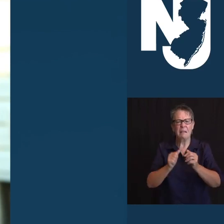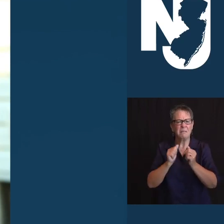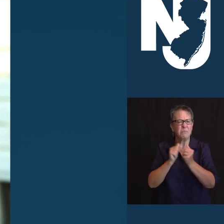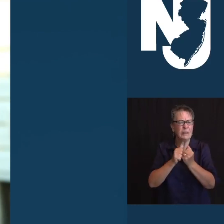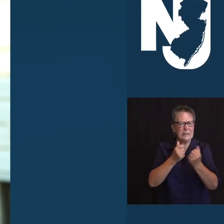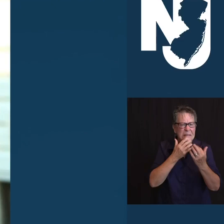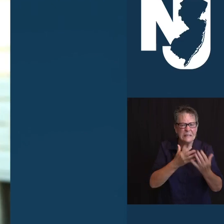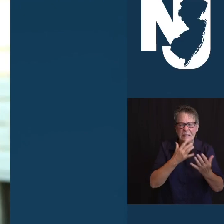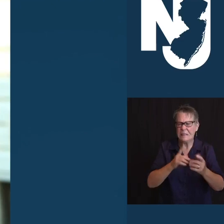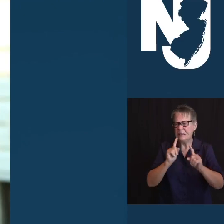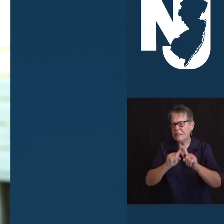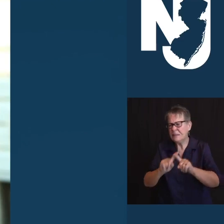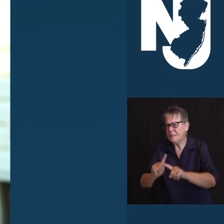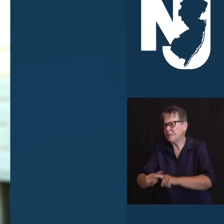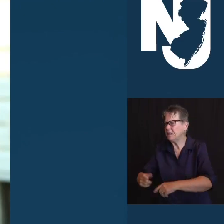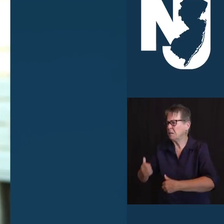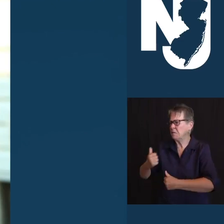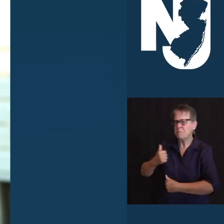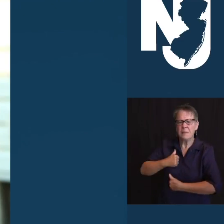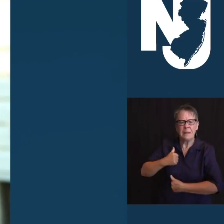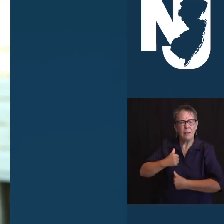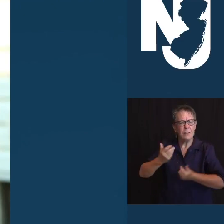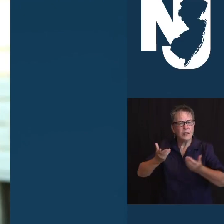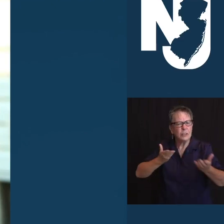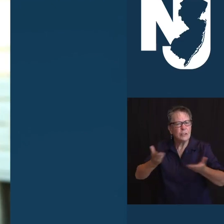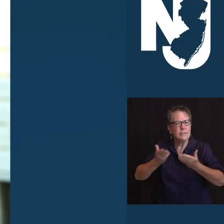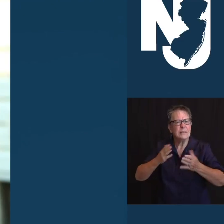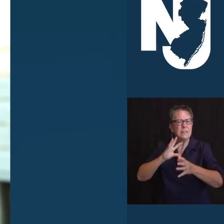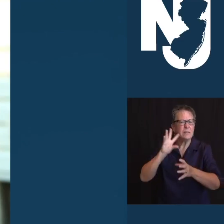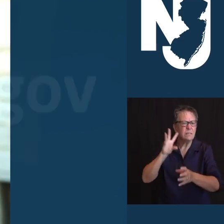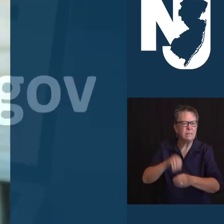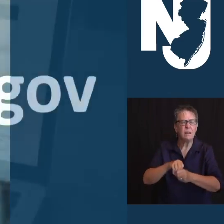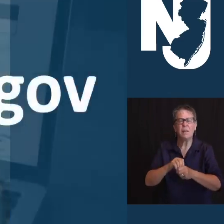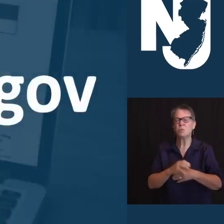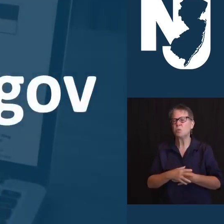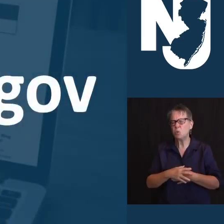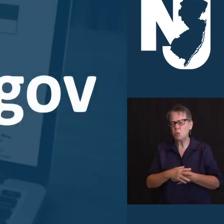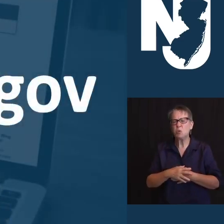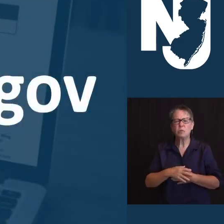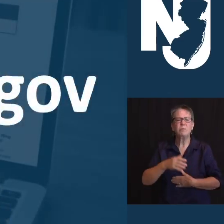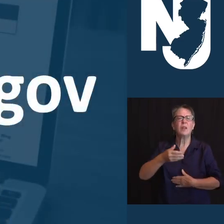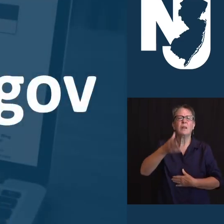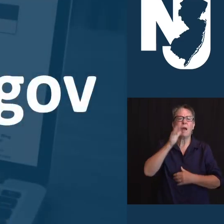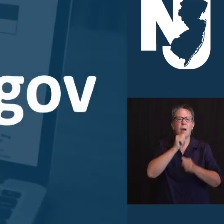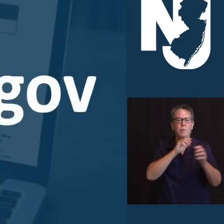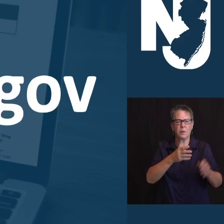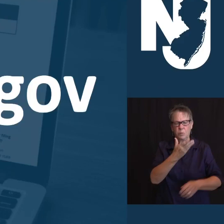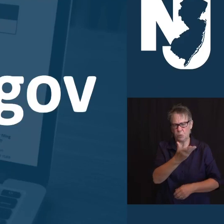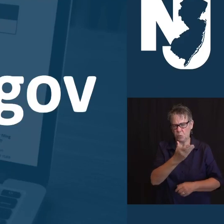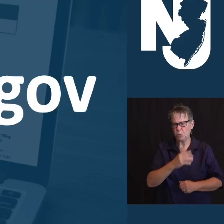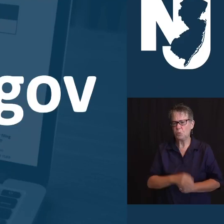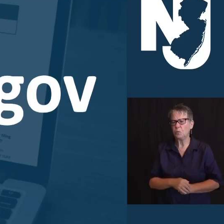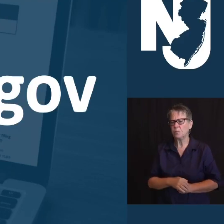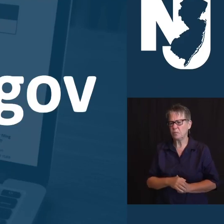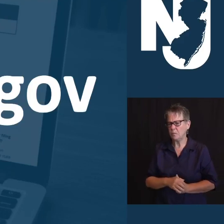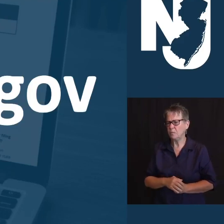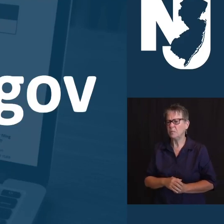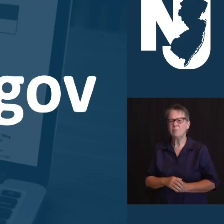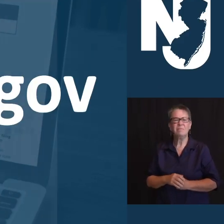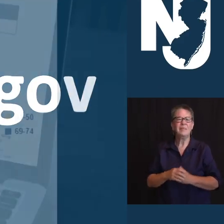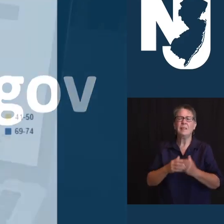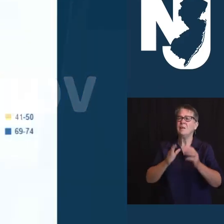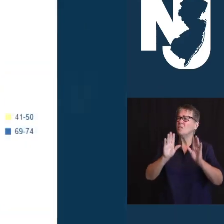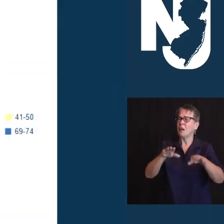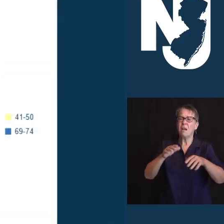May God bless you and watch over you and your family. And may God bless everyone we've lost. Now, switching gears, a reminder that we only have